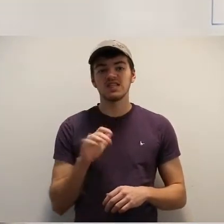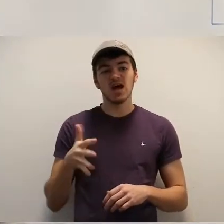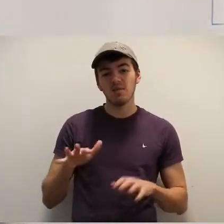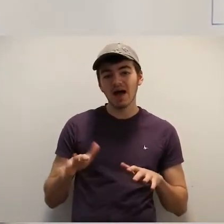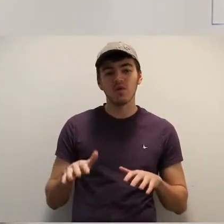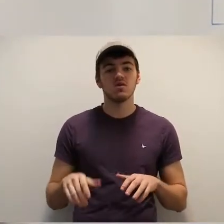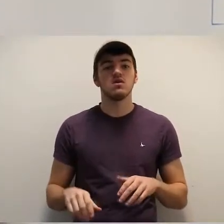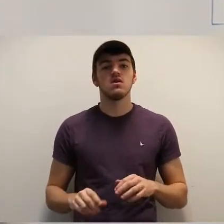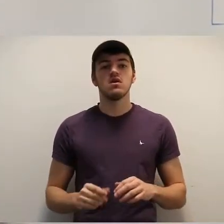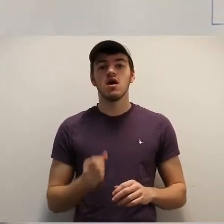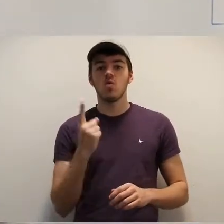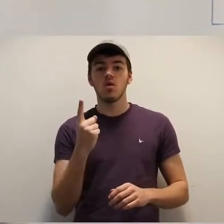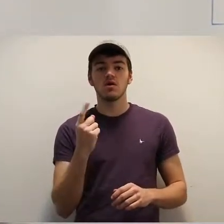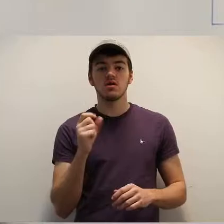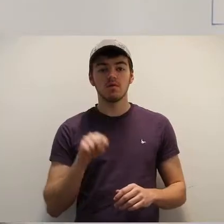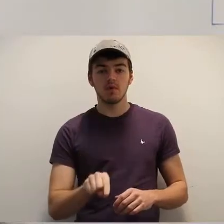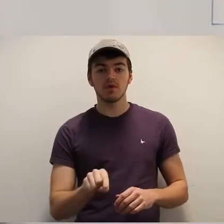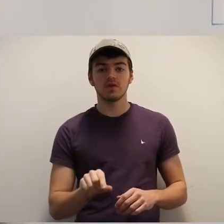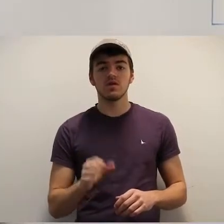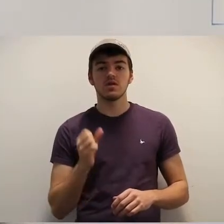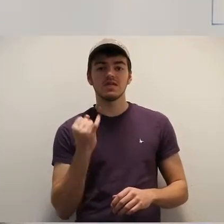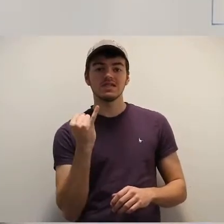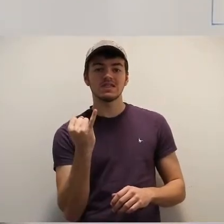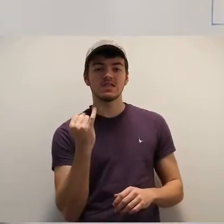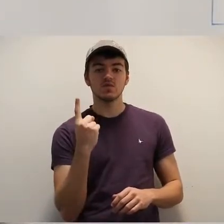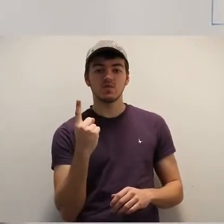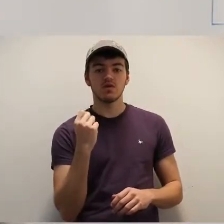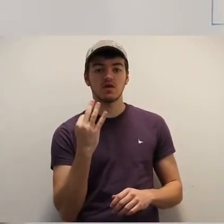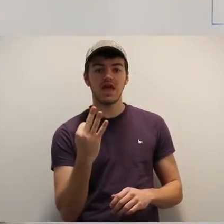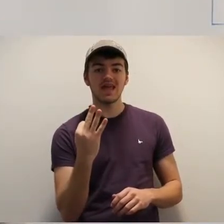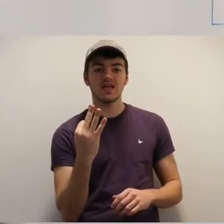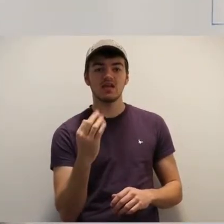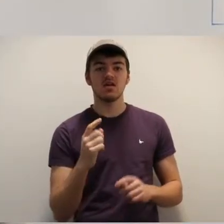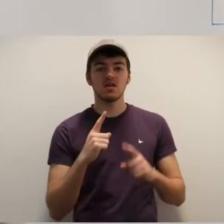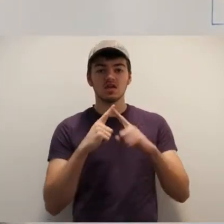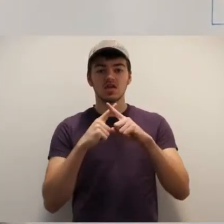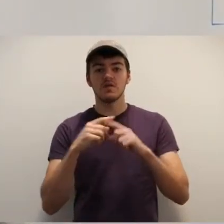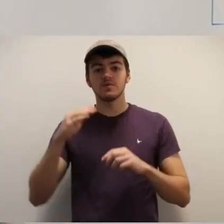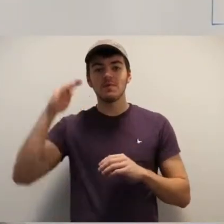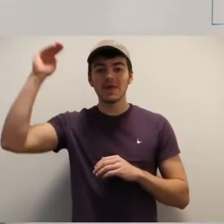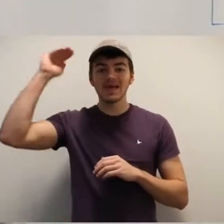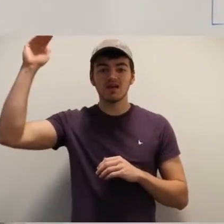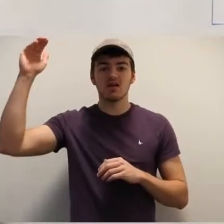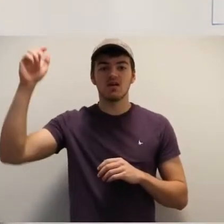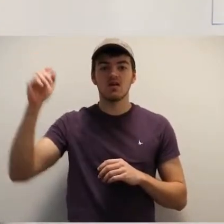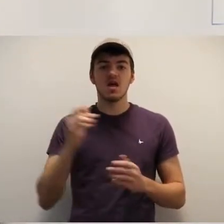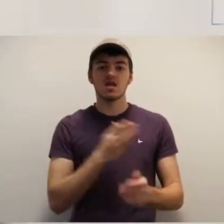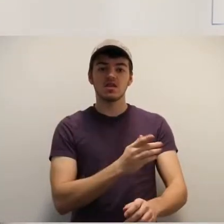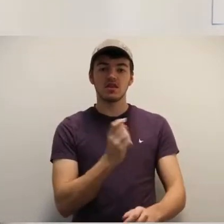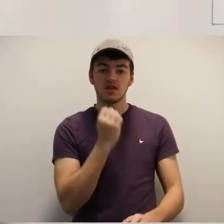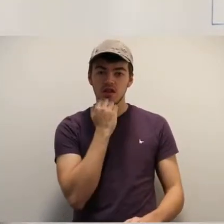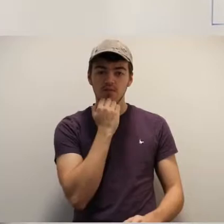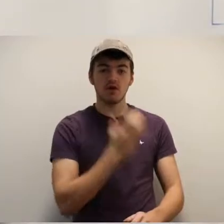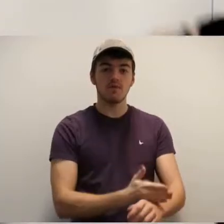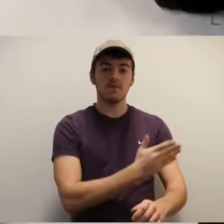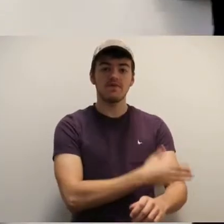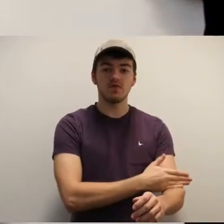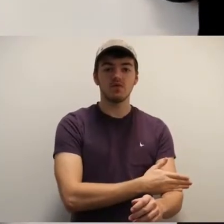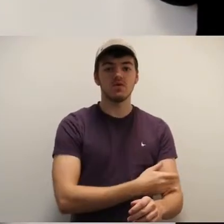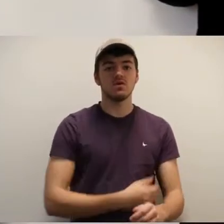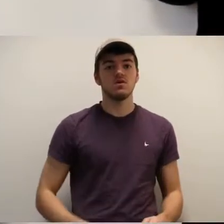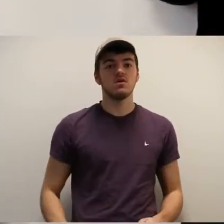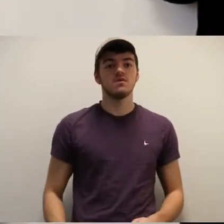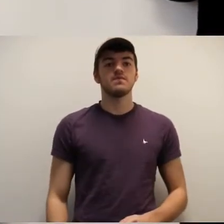approximately 1.618 times greater than the previous one. From this sequence, we get 3 important golden